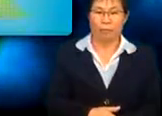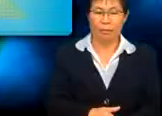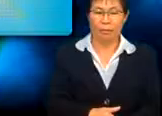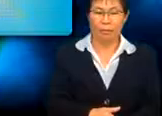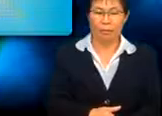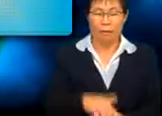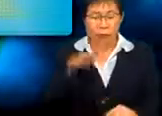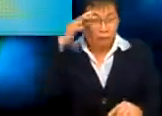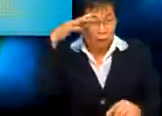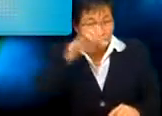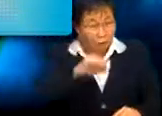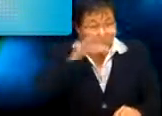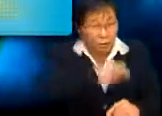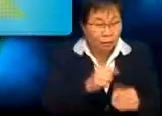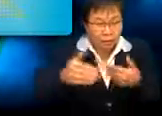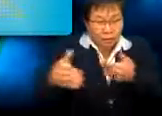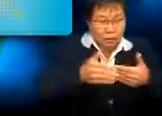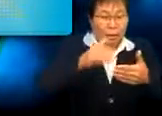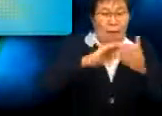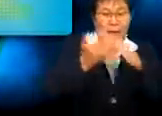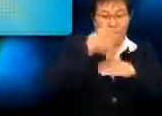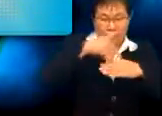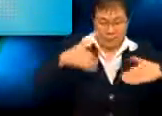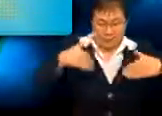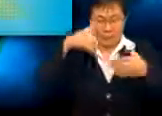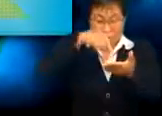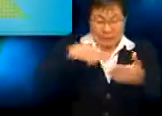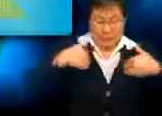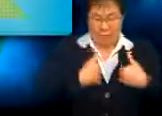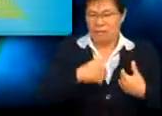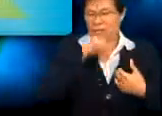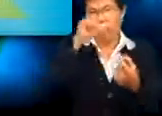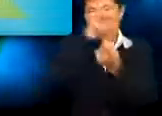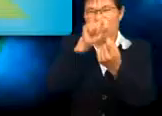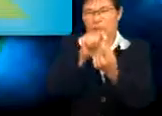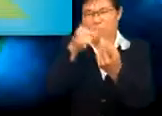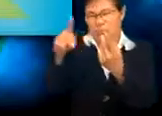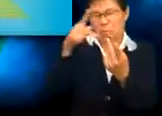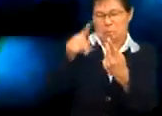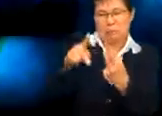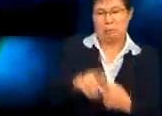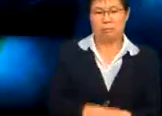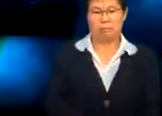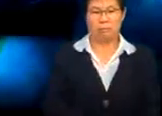The estimation of distance by these animals is inaccurate.